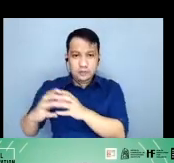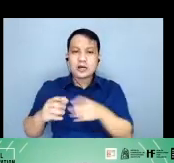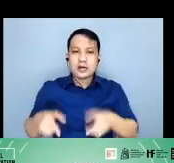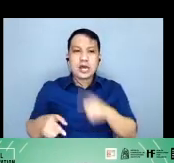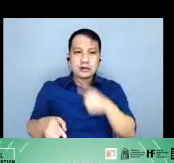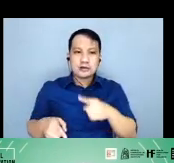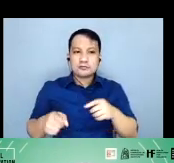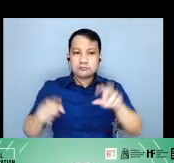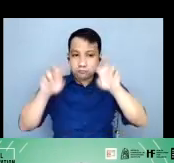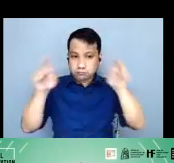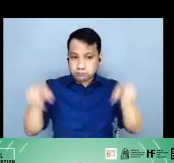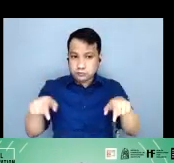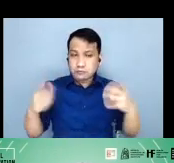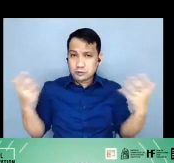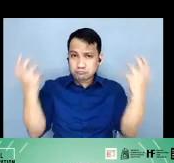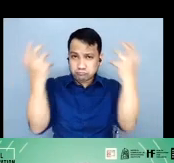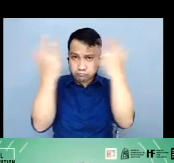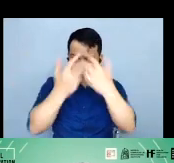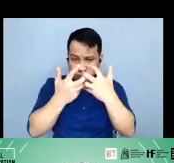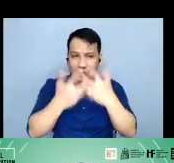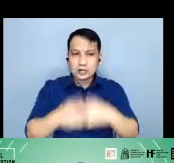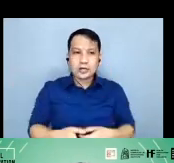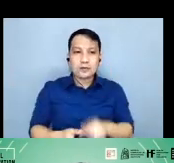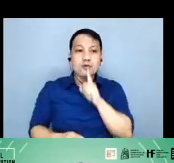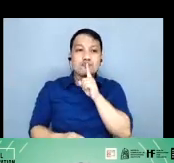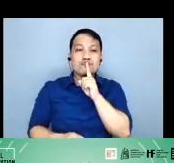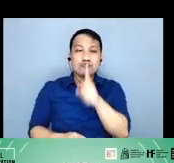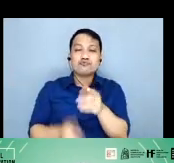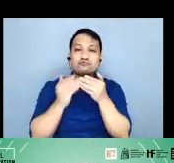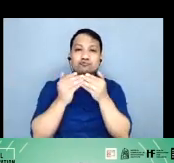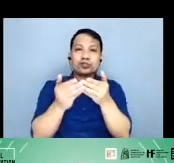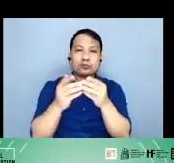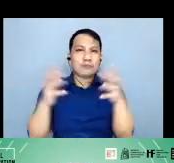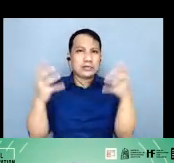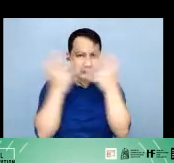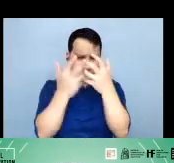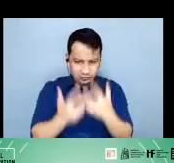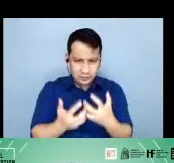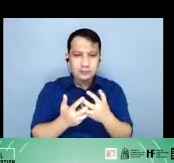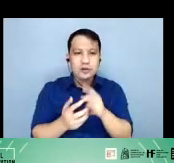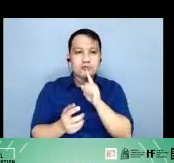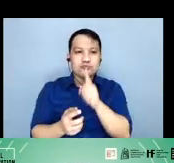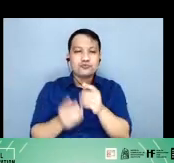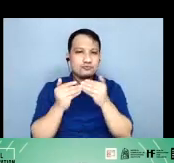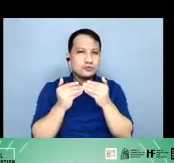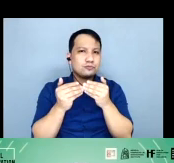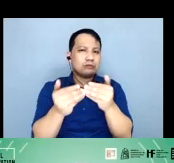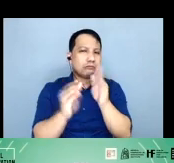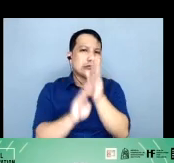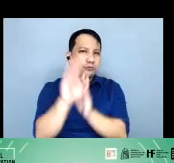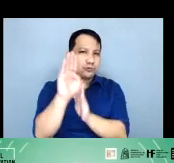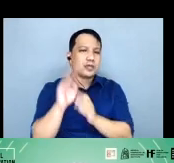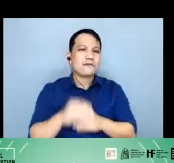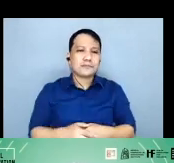sustainable development are met, that's what you can call true sustainable development. And it's important to frame it amongst these three